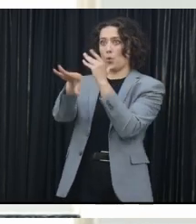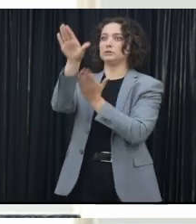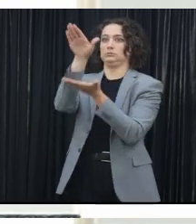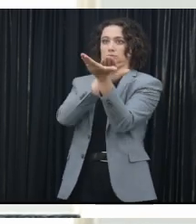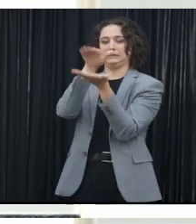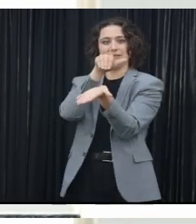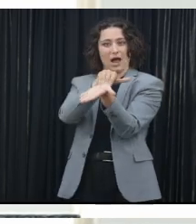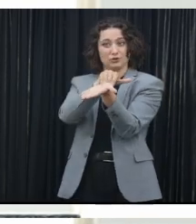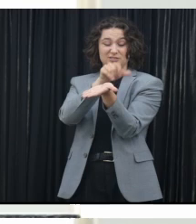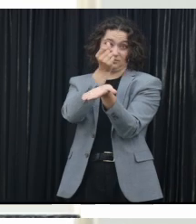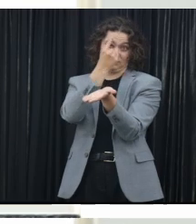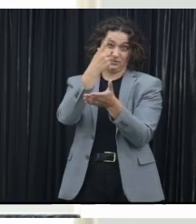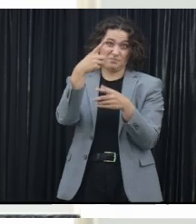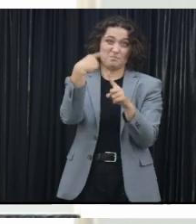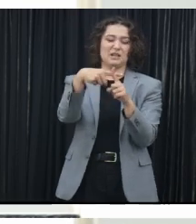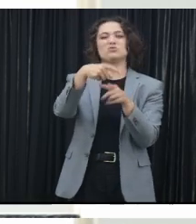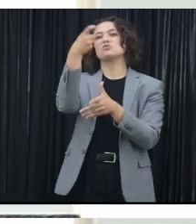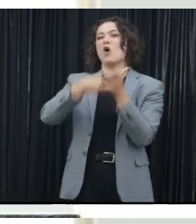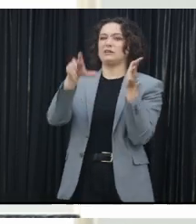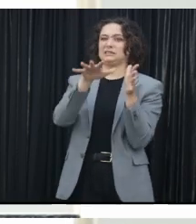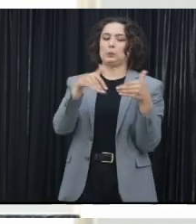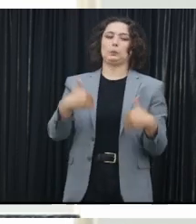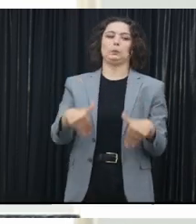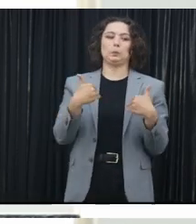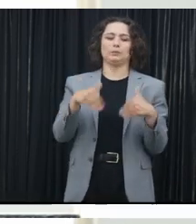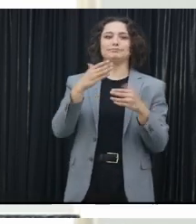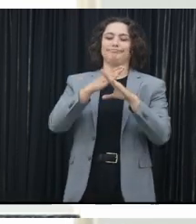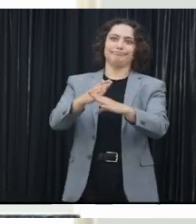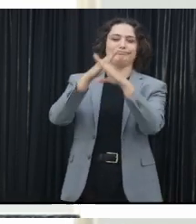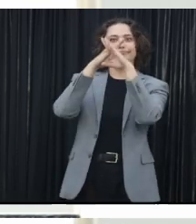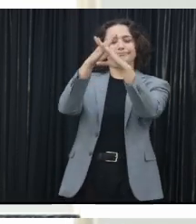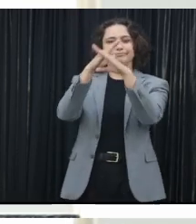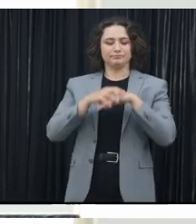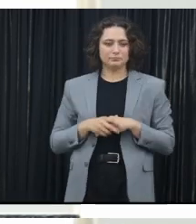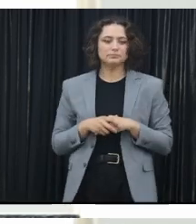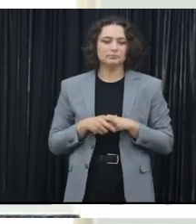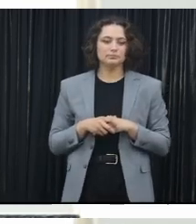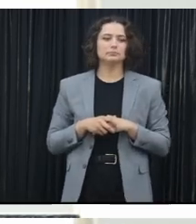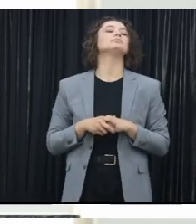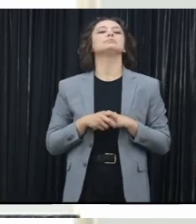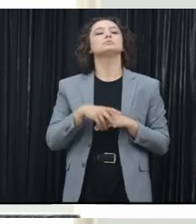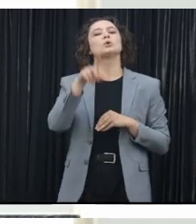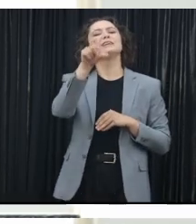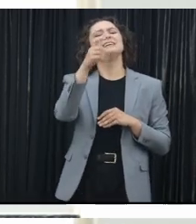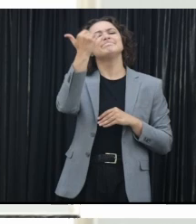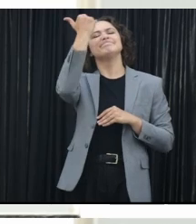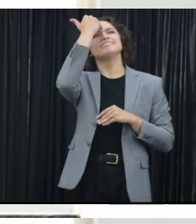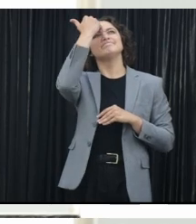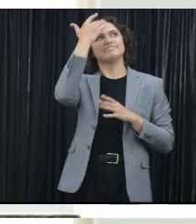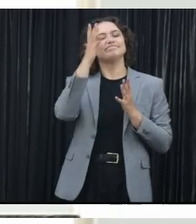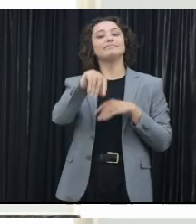a cost very often for individuals in being able to do that as well. And so we need to be conscious that